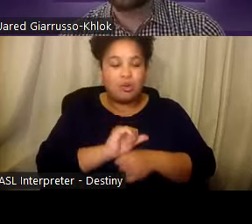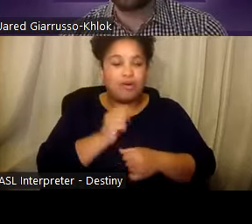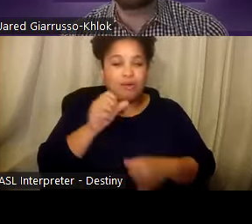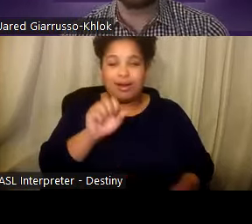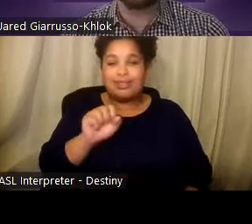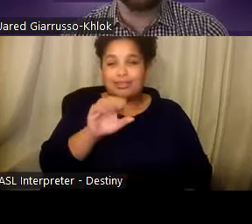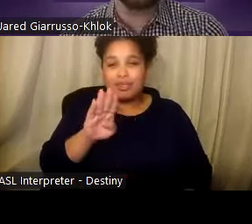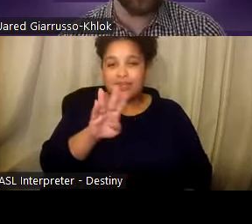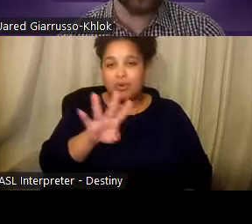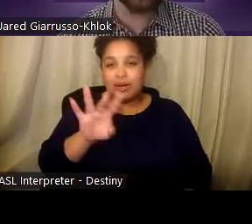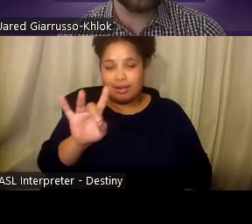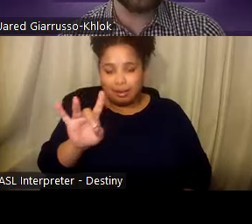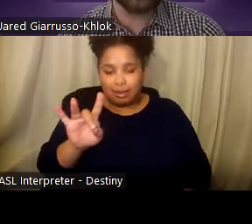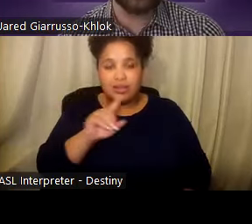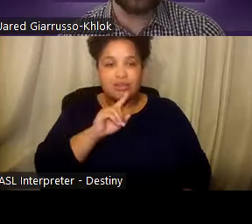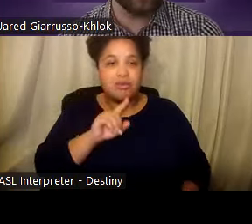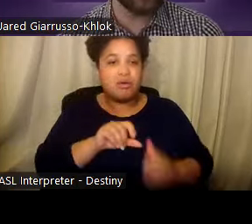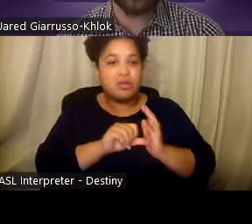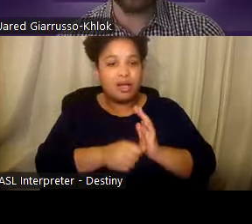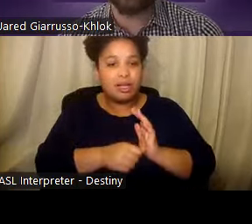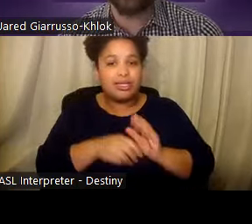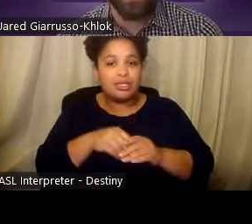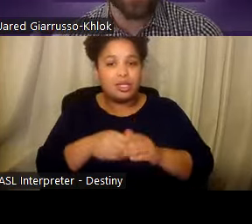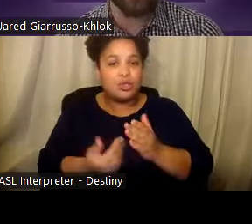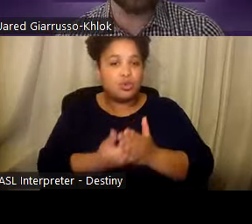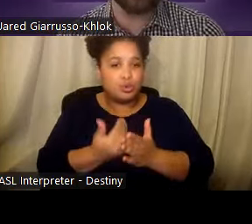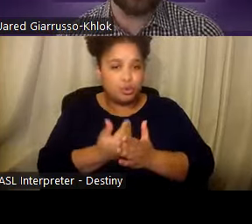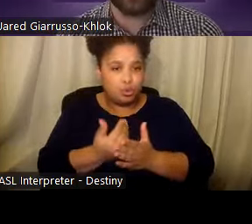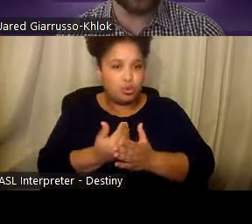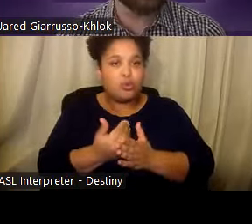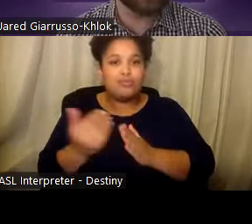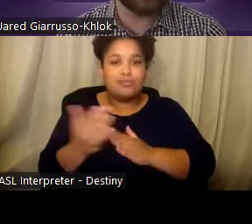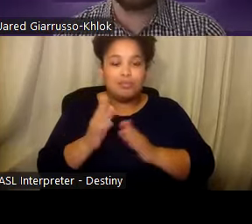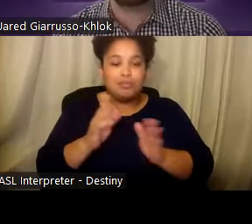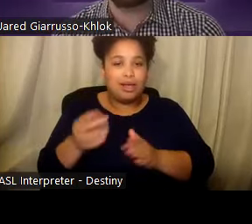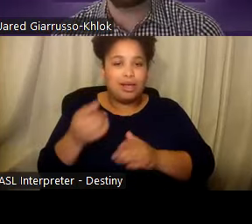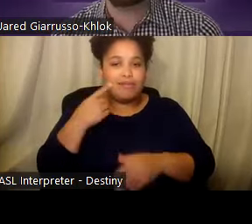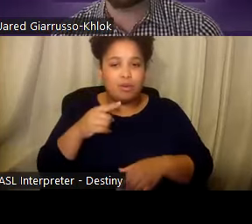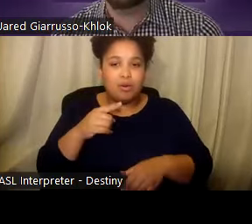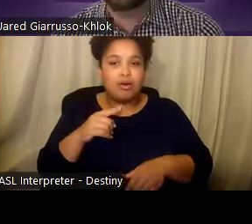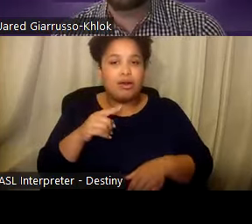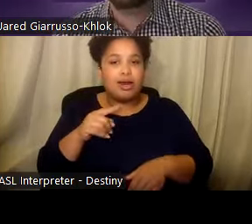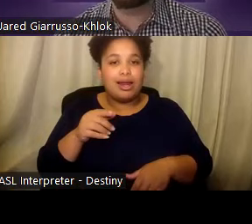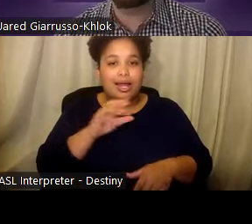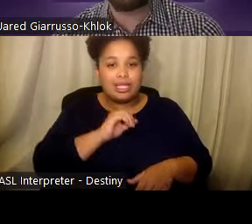48, but is also highlighted in the new iteration of the Master Plan for Aging, which you all heard about